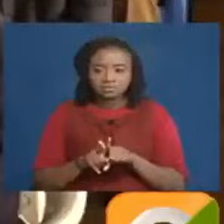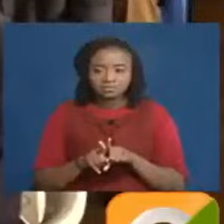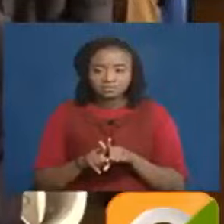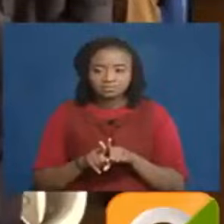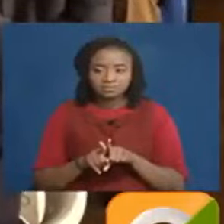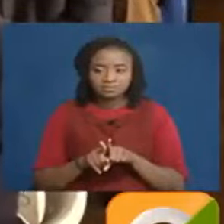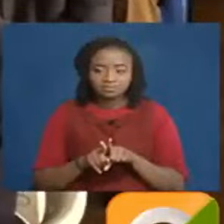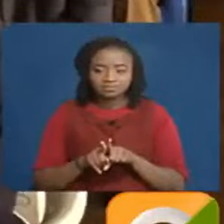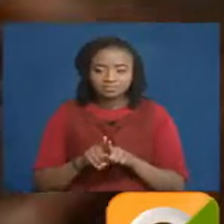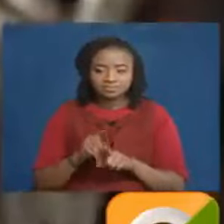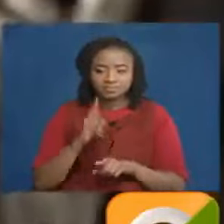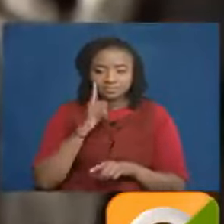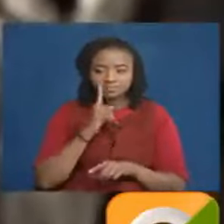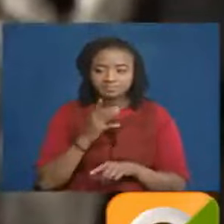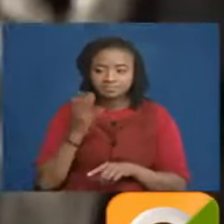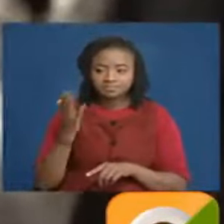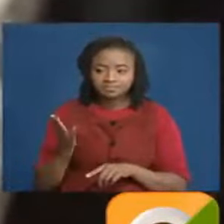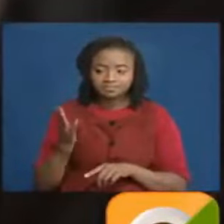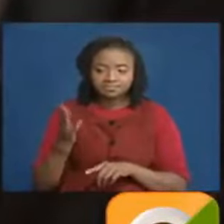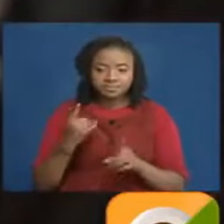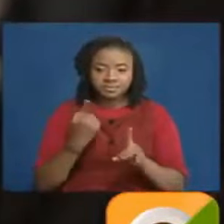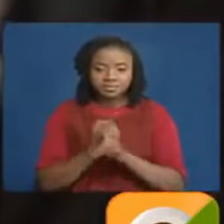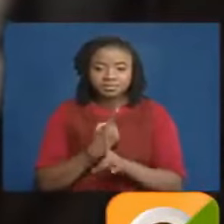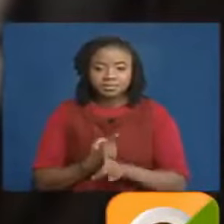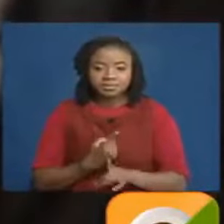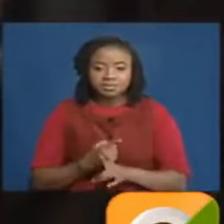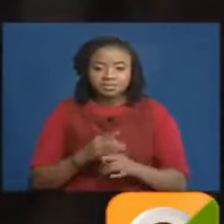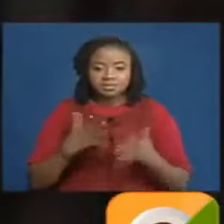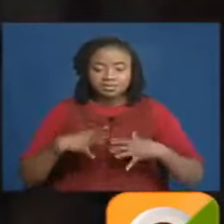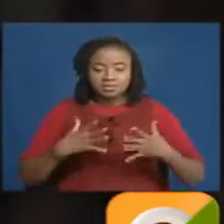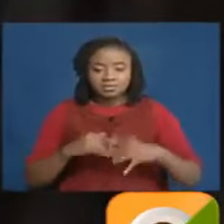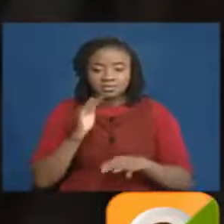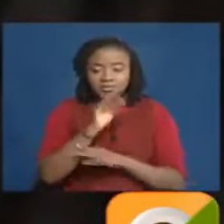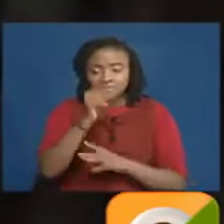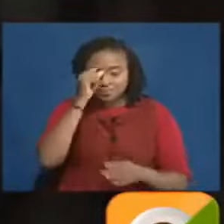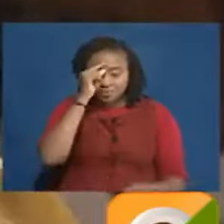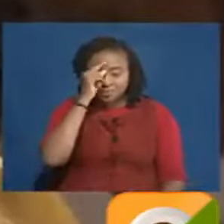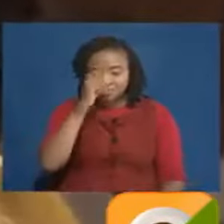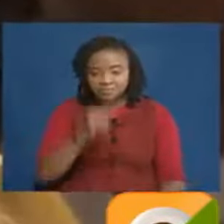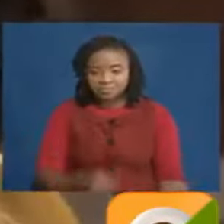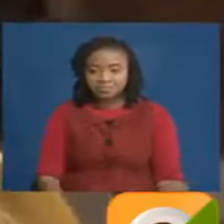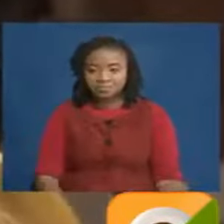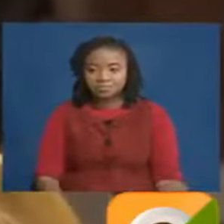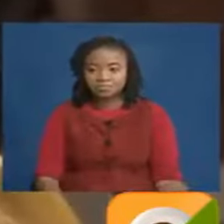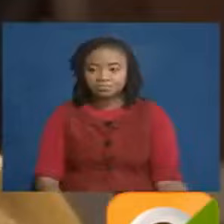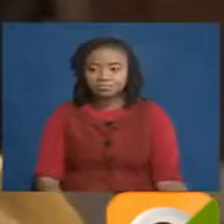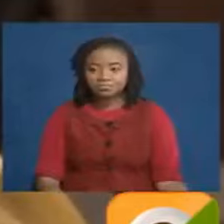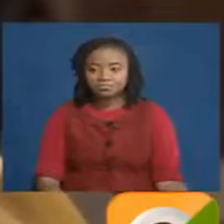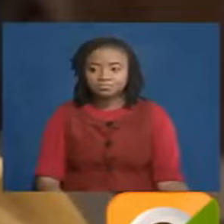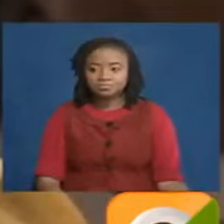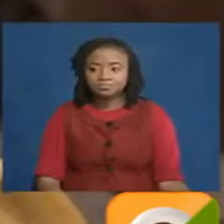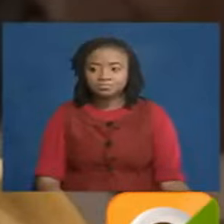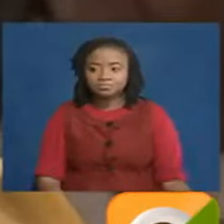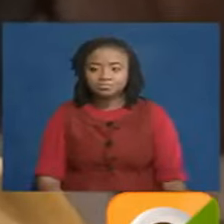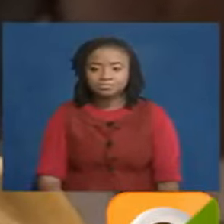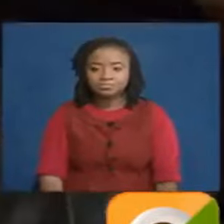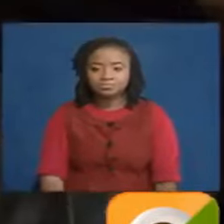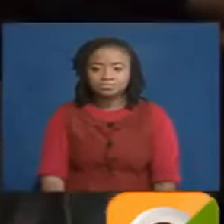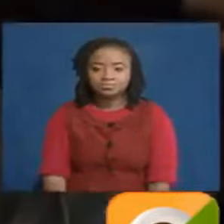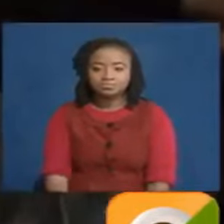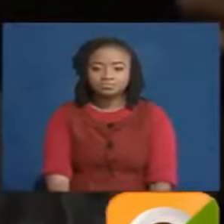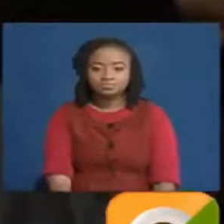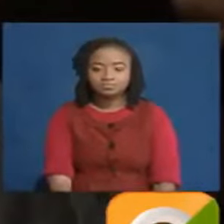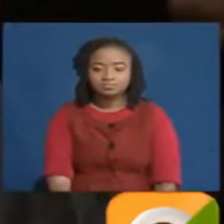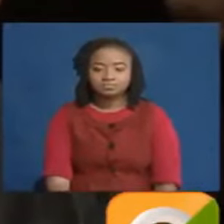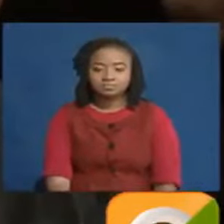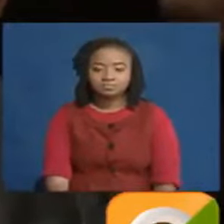However, for many years, senior citizens have asked the government to cushion them against the harshness of life in its later stages.